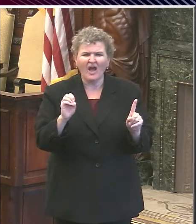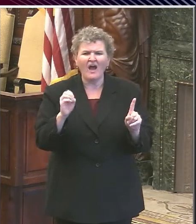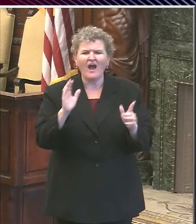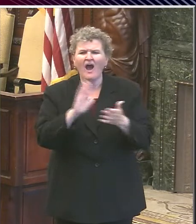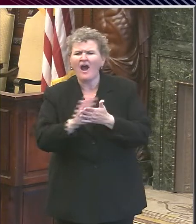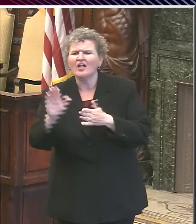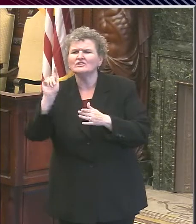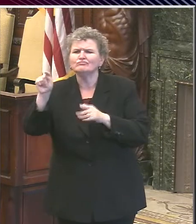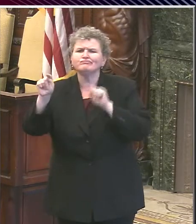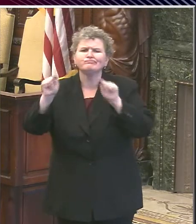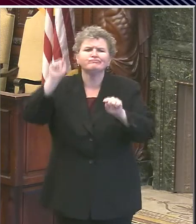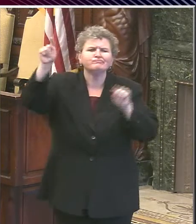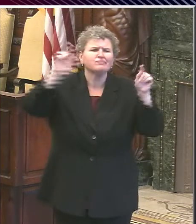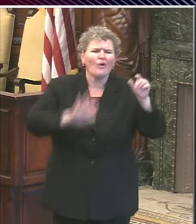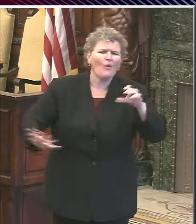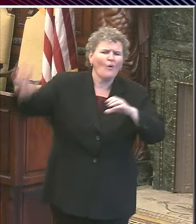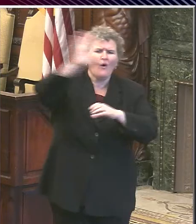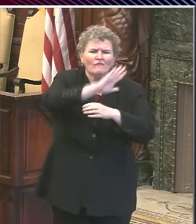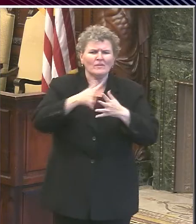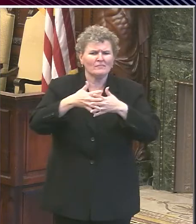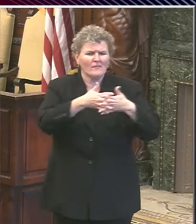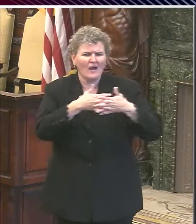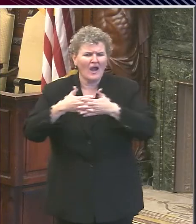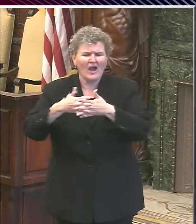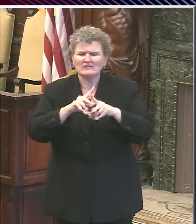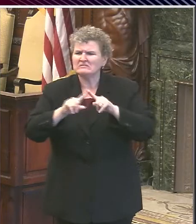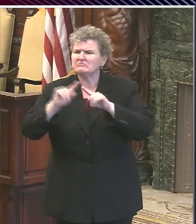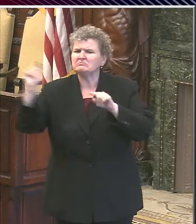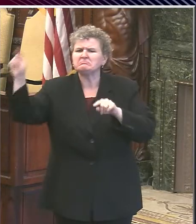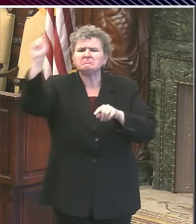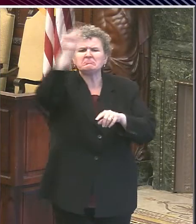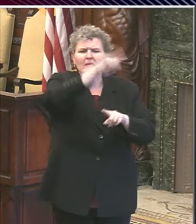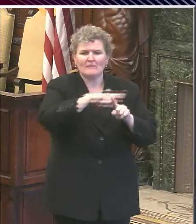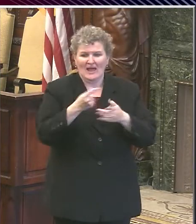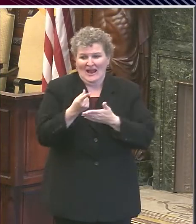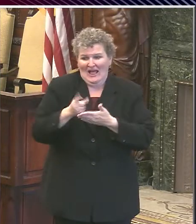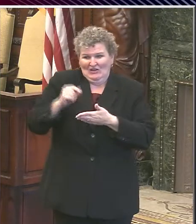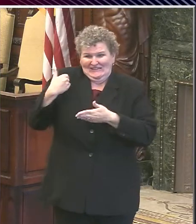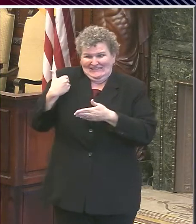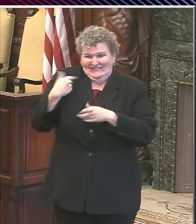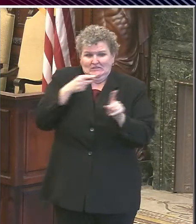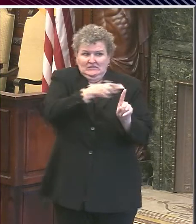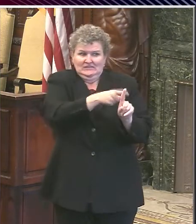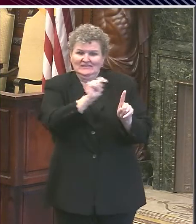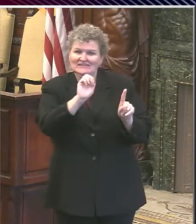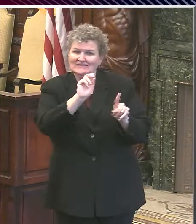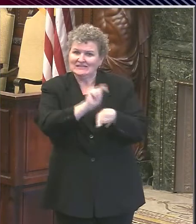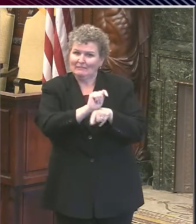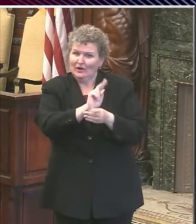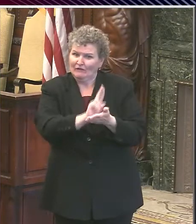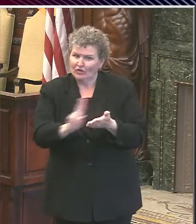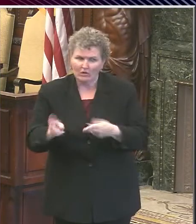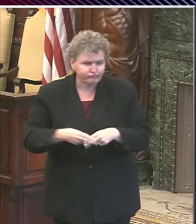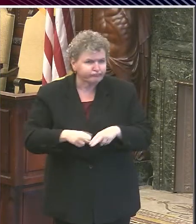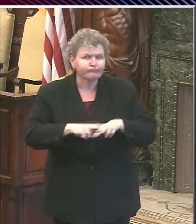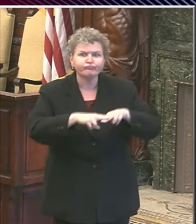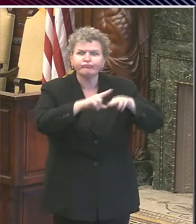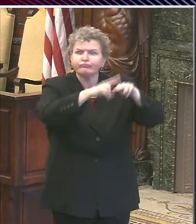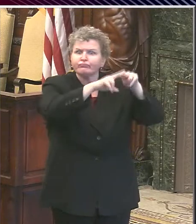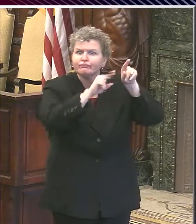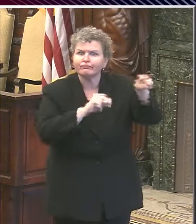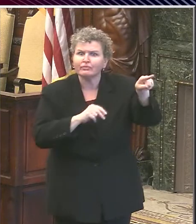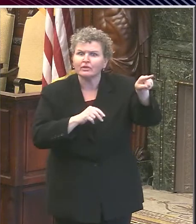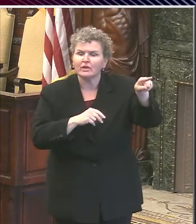weeks. Last week, case counts among Temple students rose rapidly each day. And as of the weekend, Temple University was